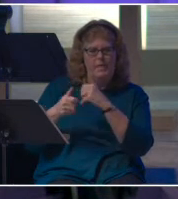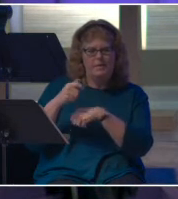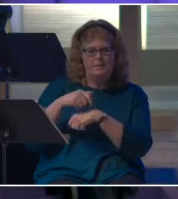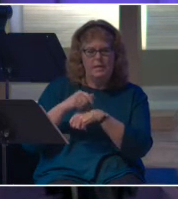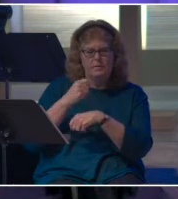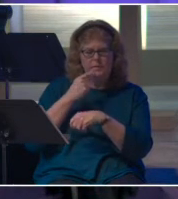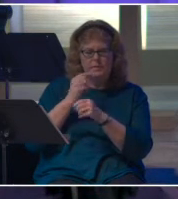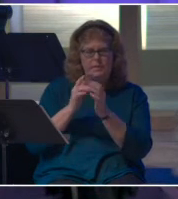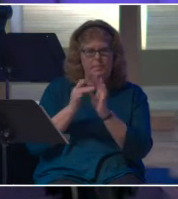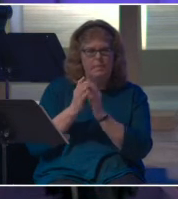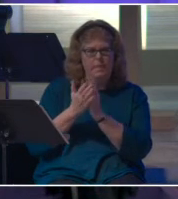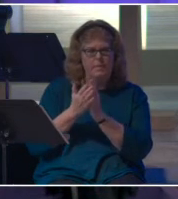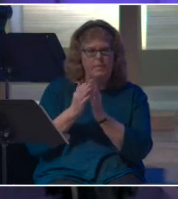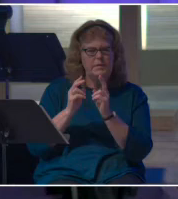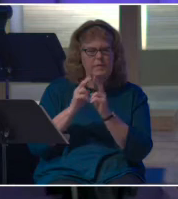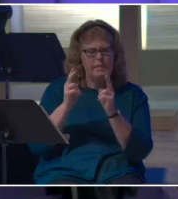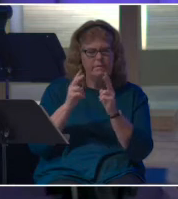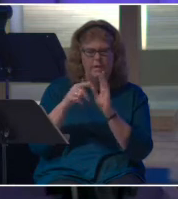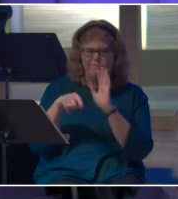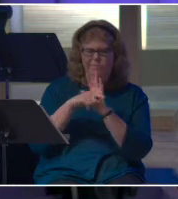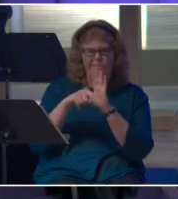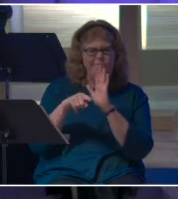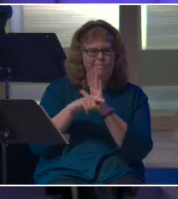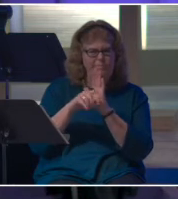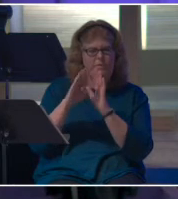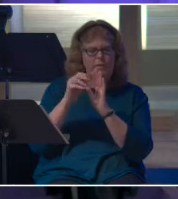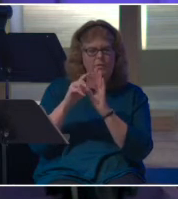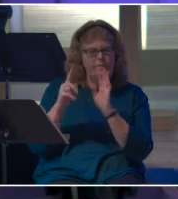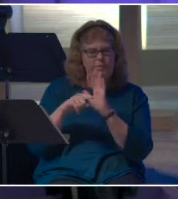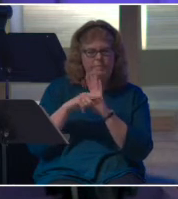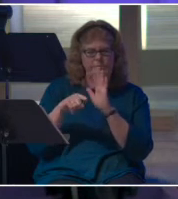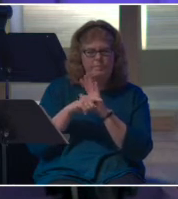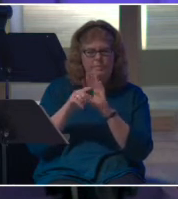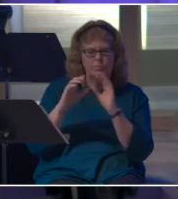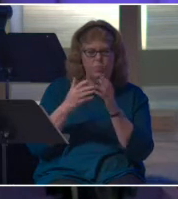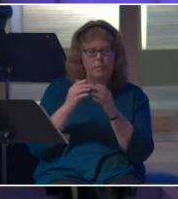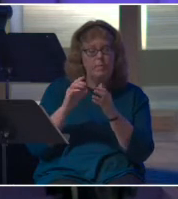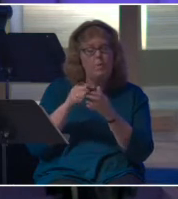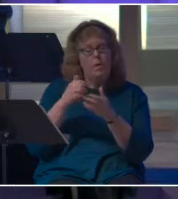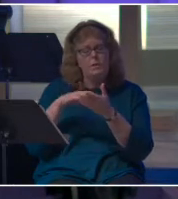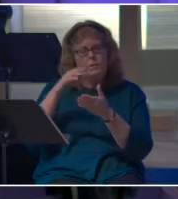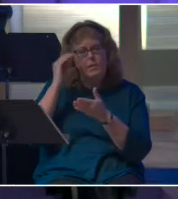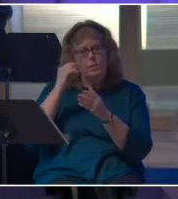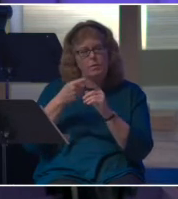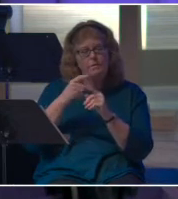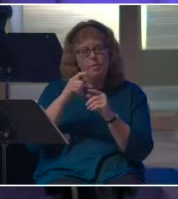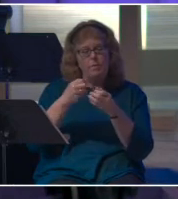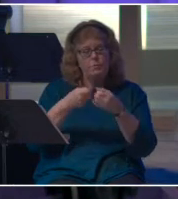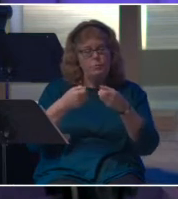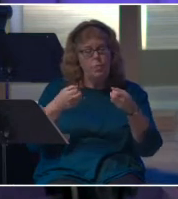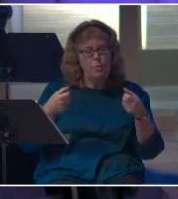the scriptures is in a very negative light. What else do we learn? Well, we know that from the Torah, from